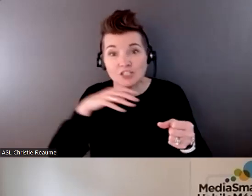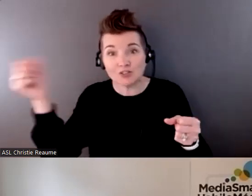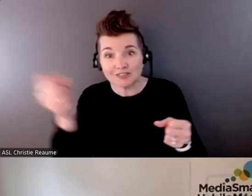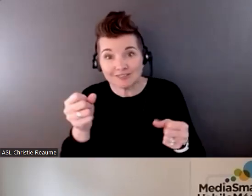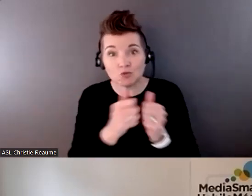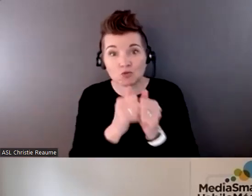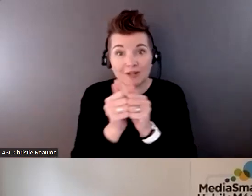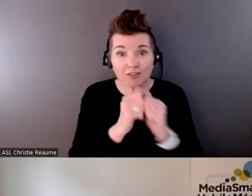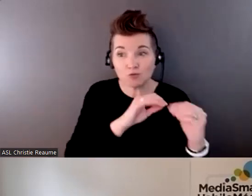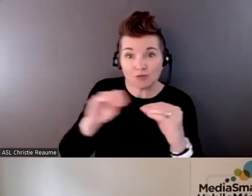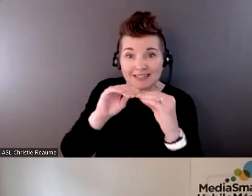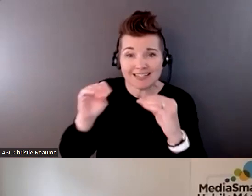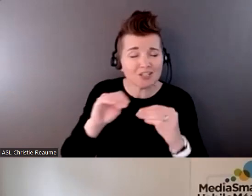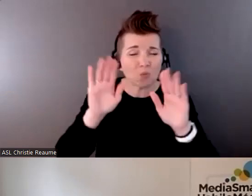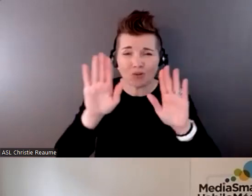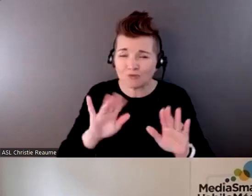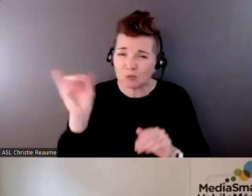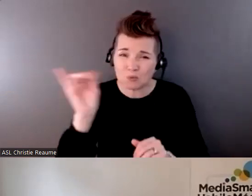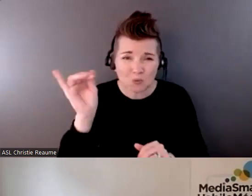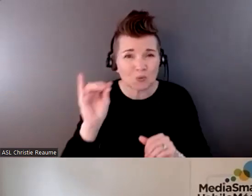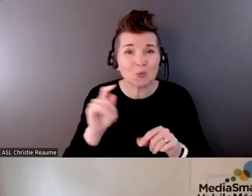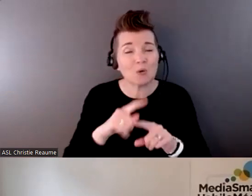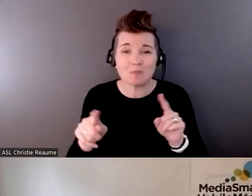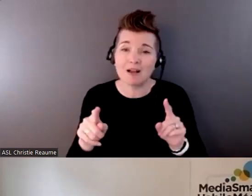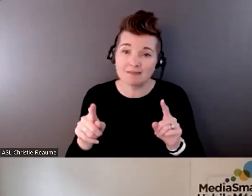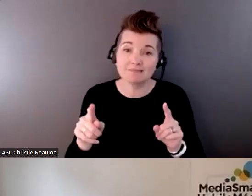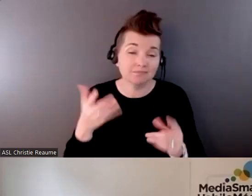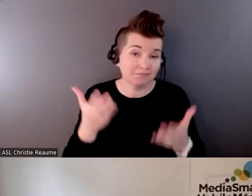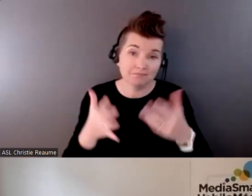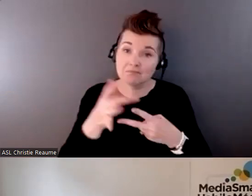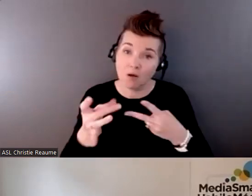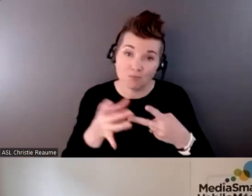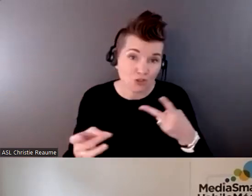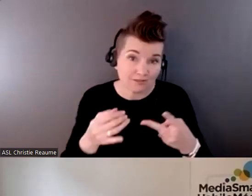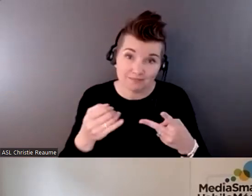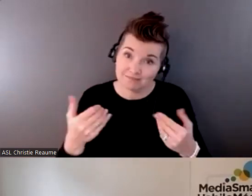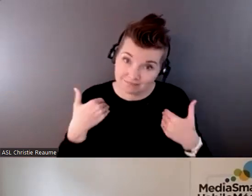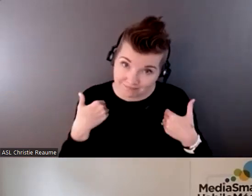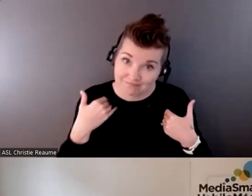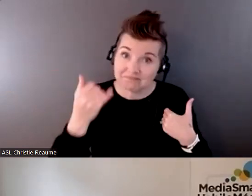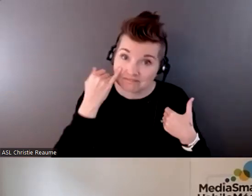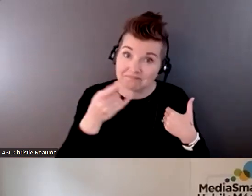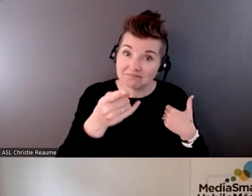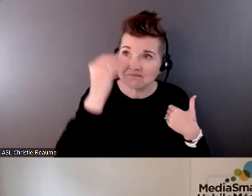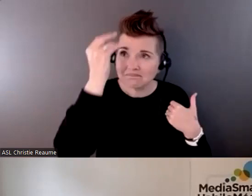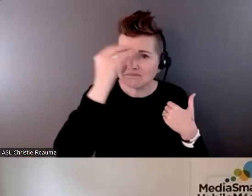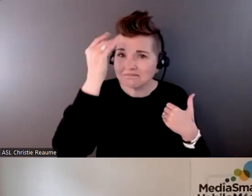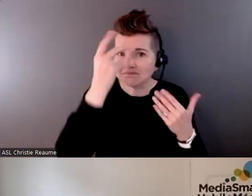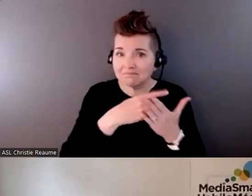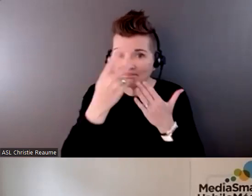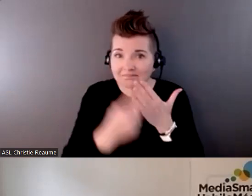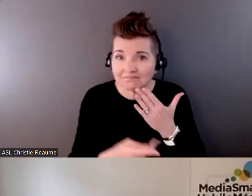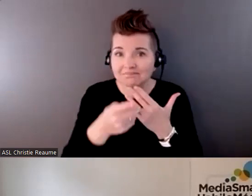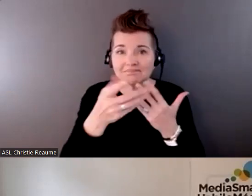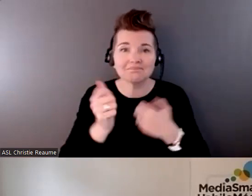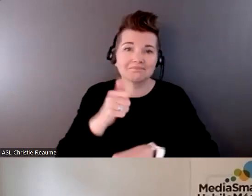wonderfully valid but uh there are maybe options to consider if you are considering uh creating something like this in